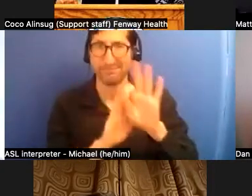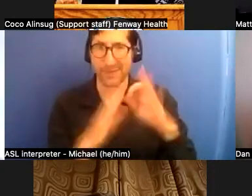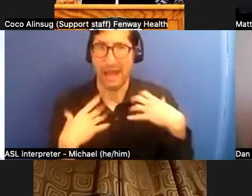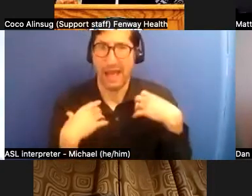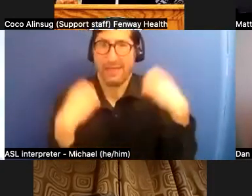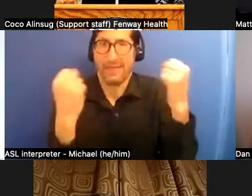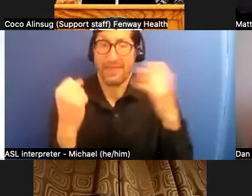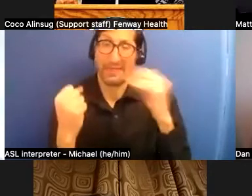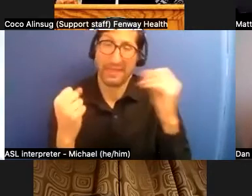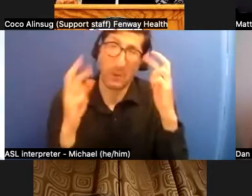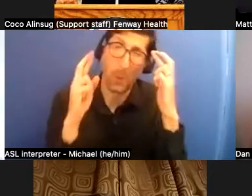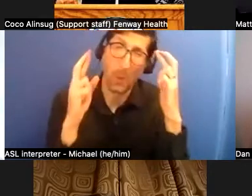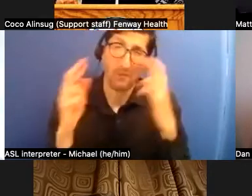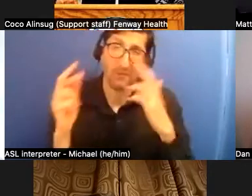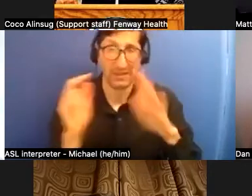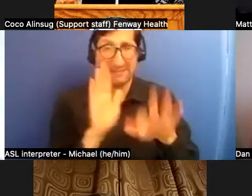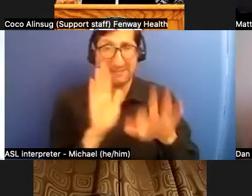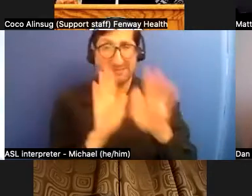hopefully happiness.